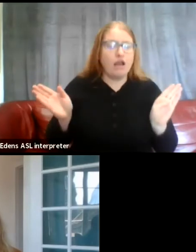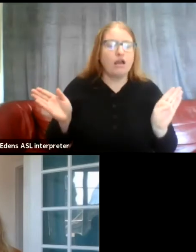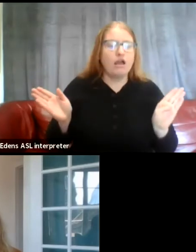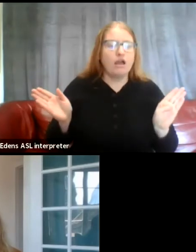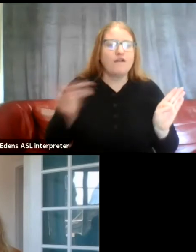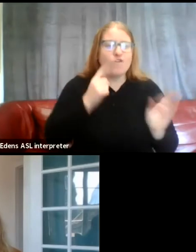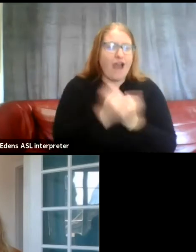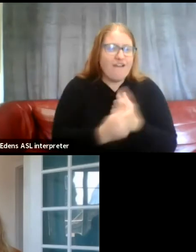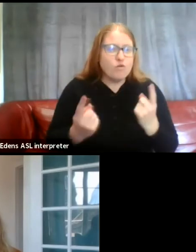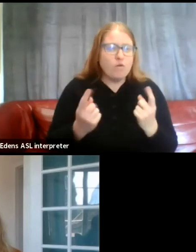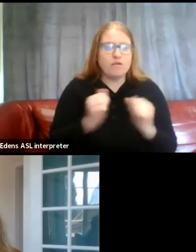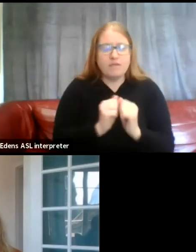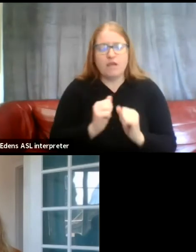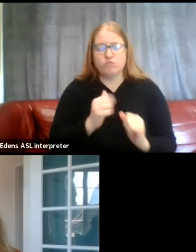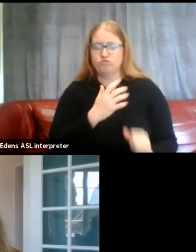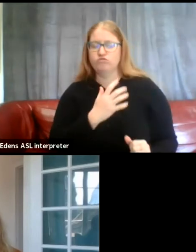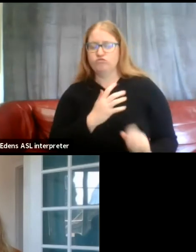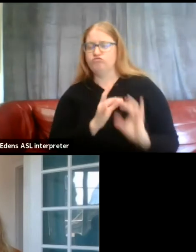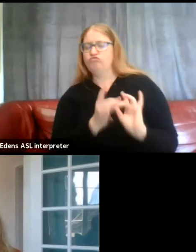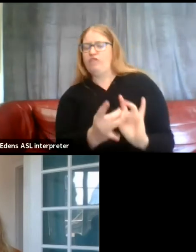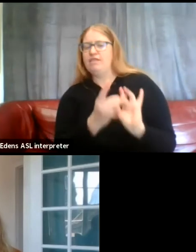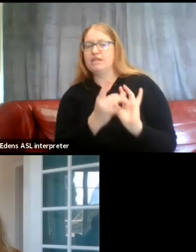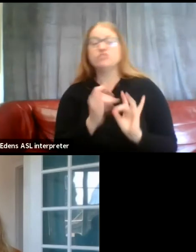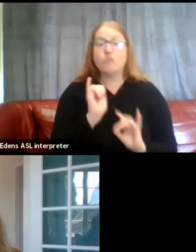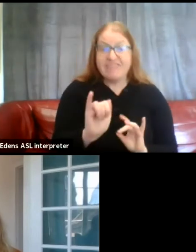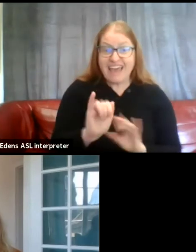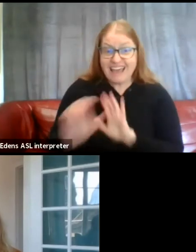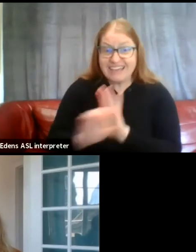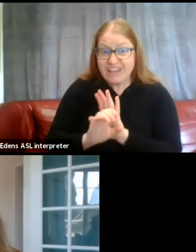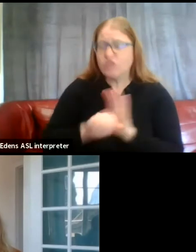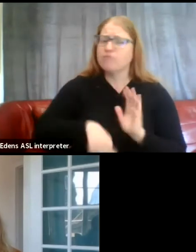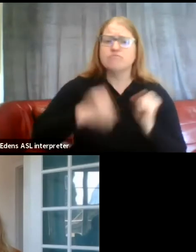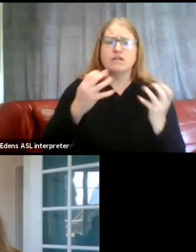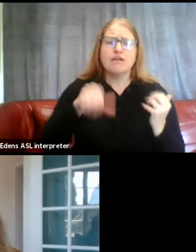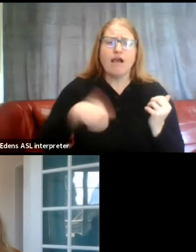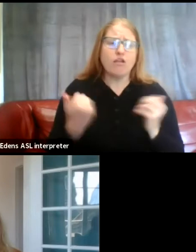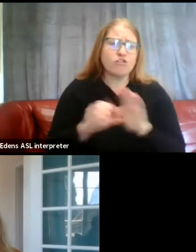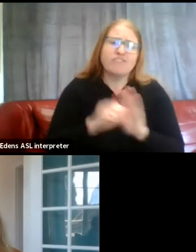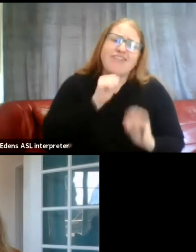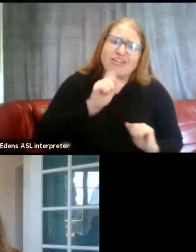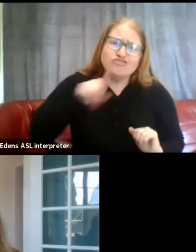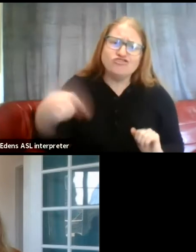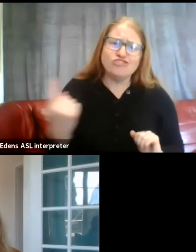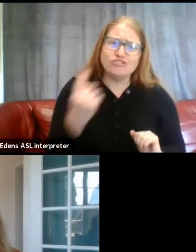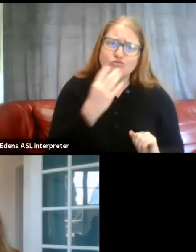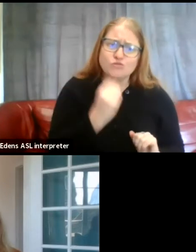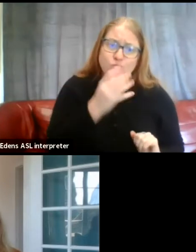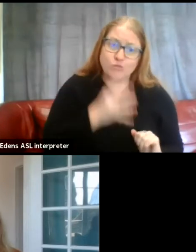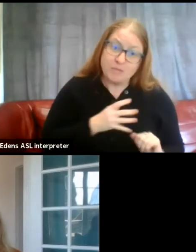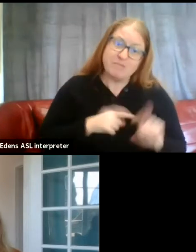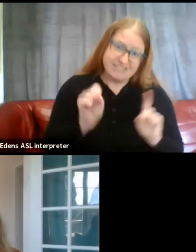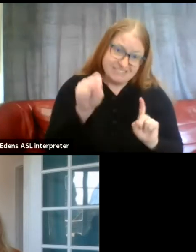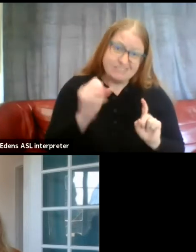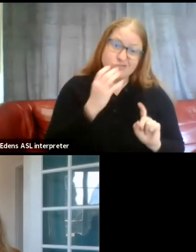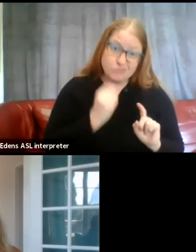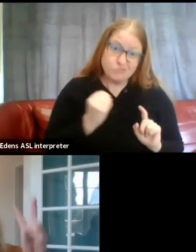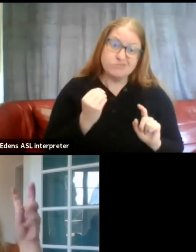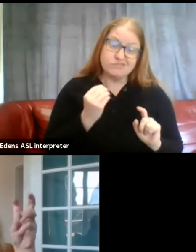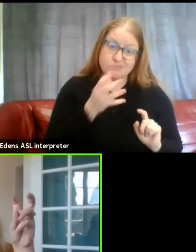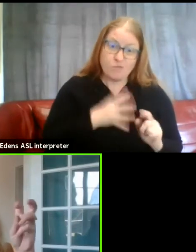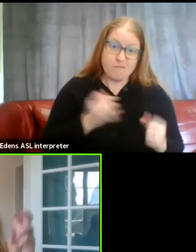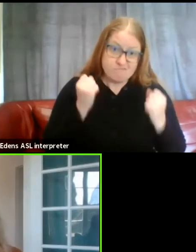these characters are part of a wave, and it's not only Jewish women, but there's a lot of Jewish women involved. Right.